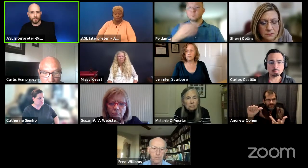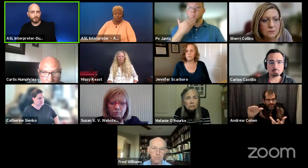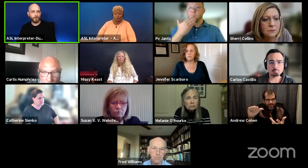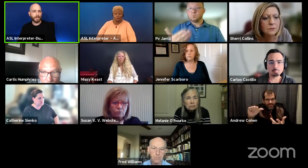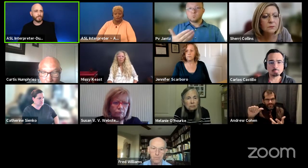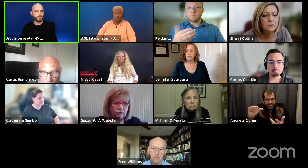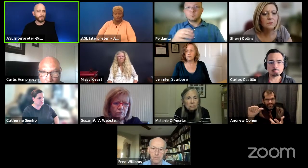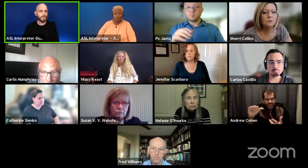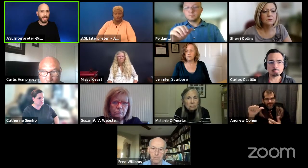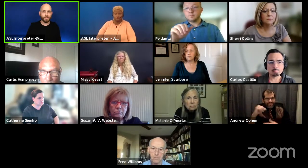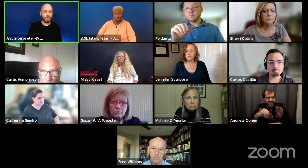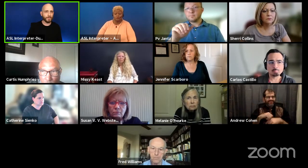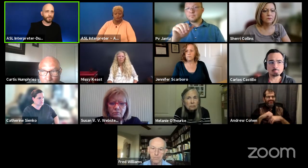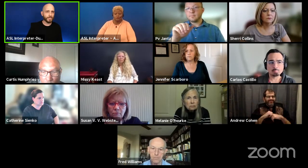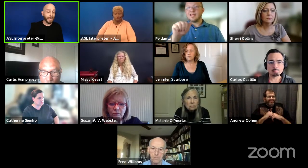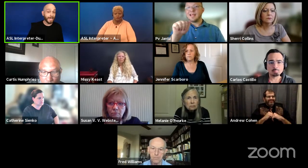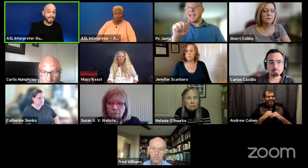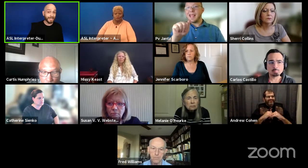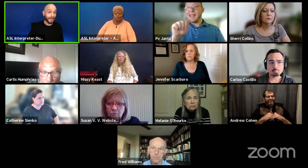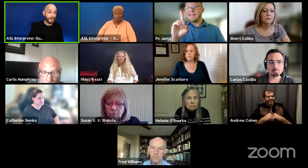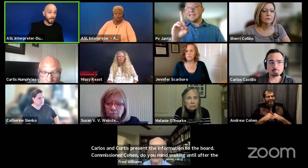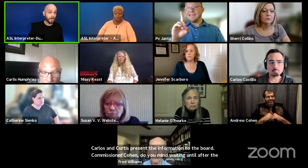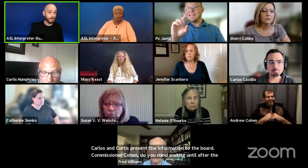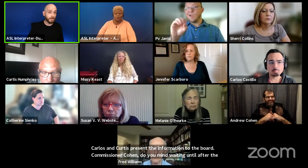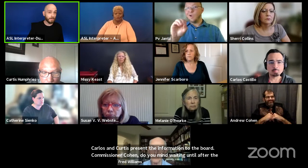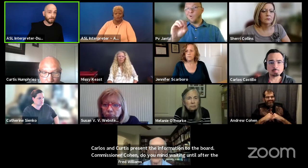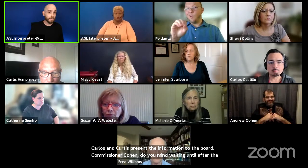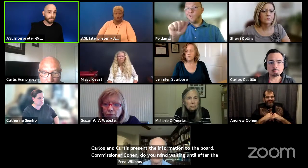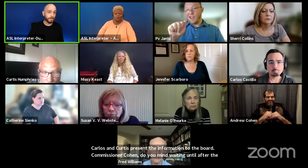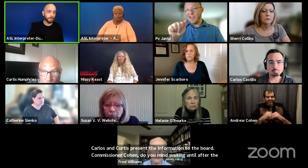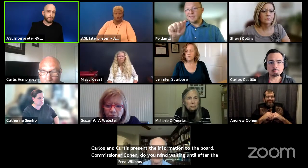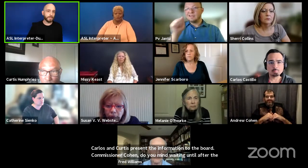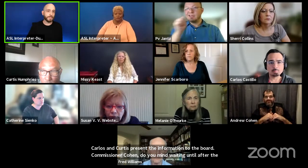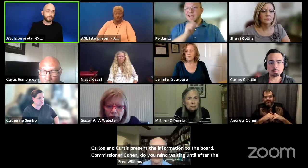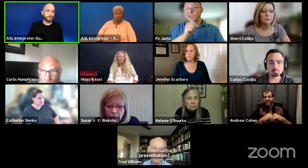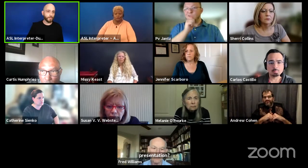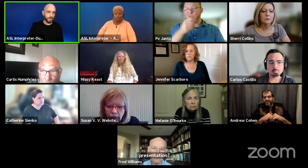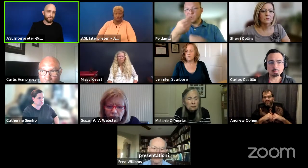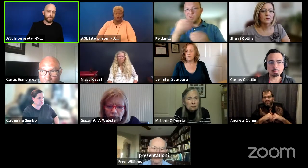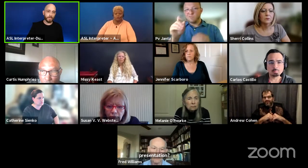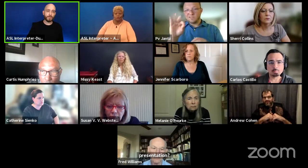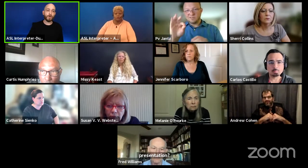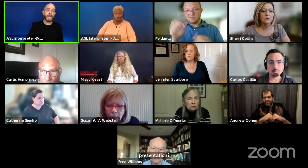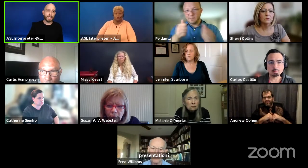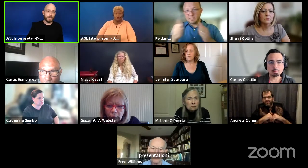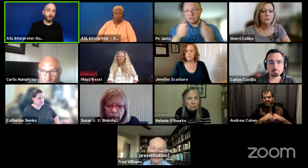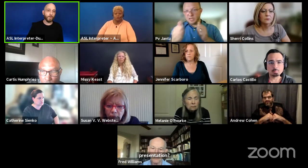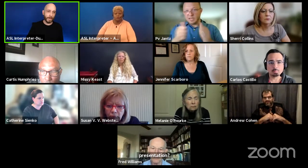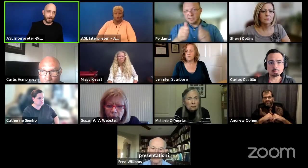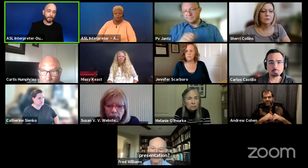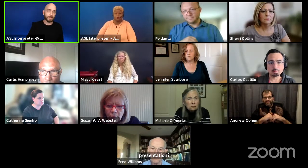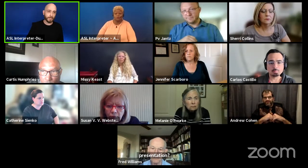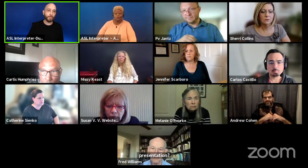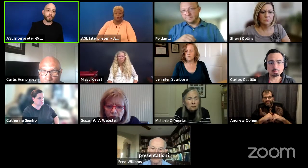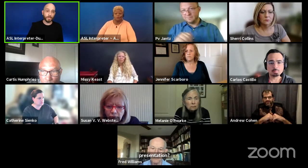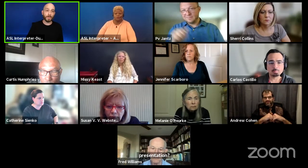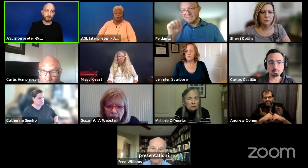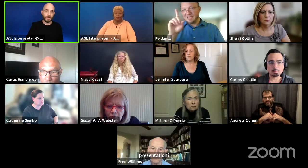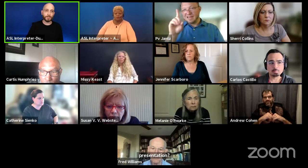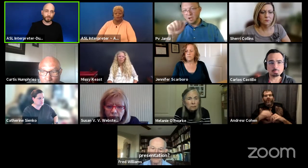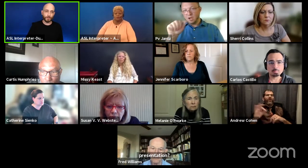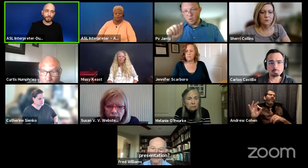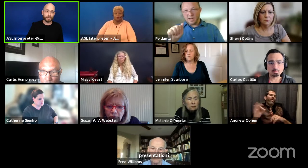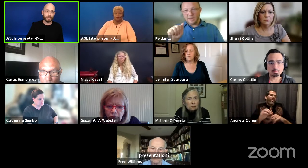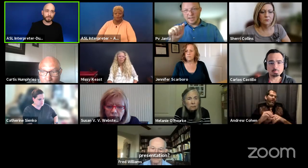This is Commissioner Cohen. I just missed that acronym. You said ADA? This is PV? No, ADOA, the Department